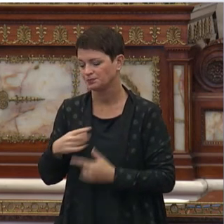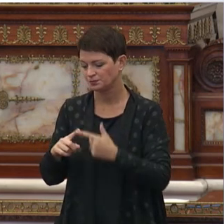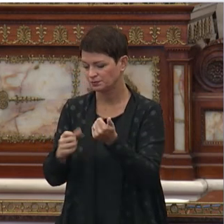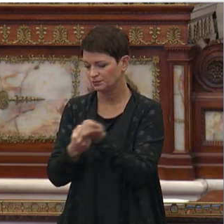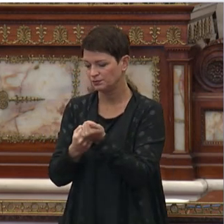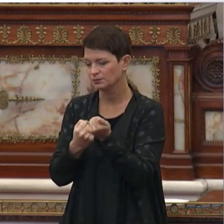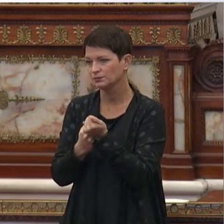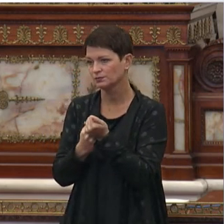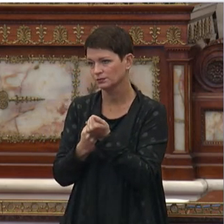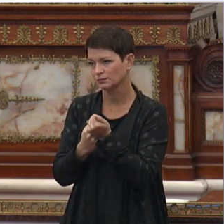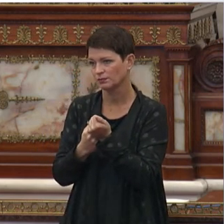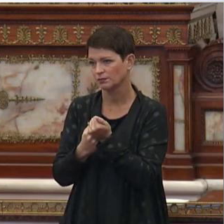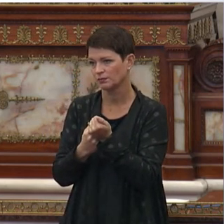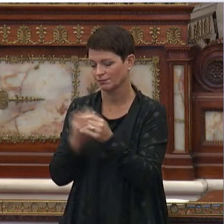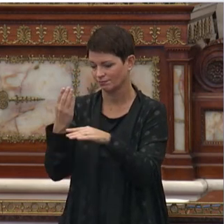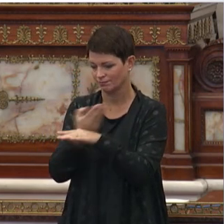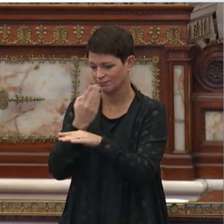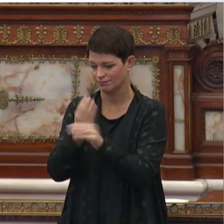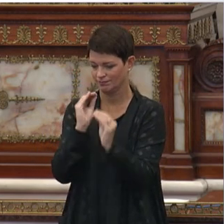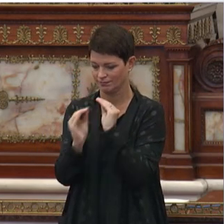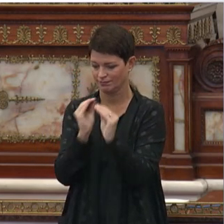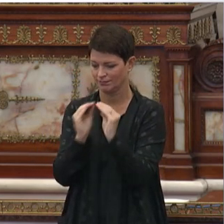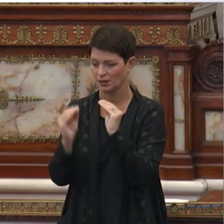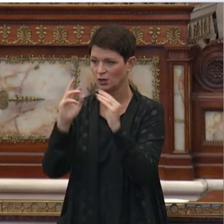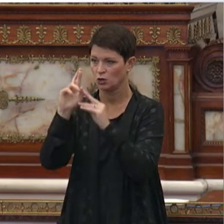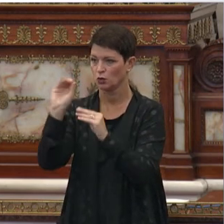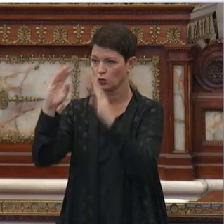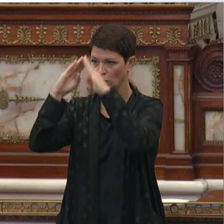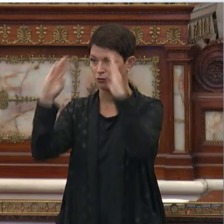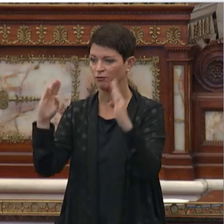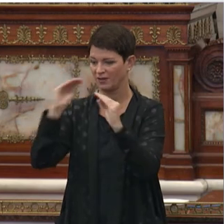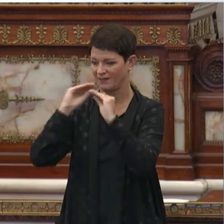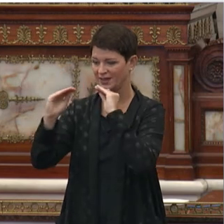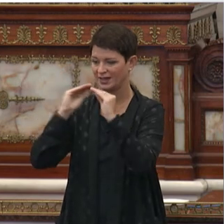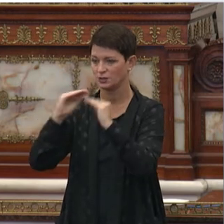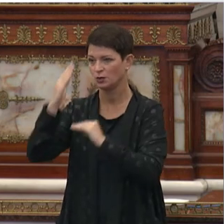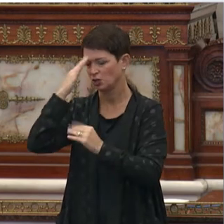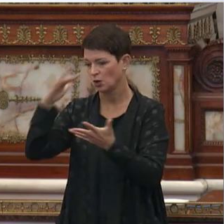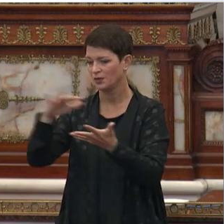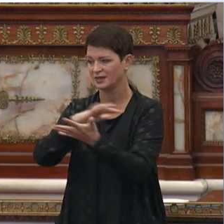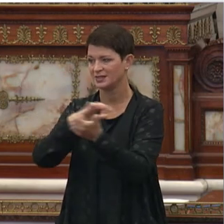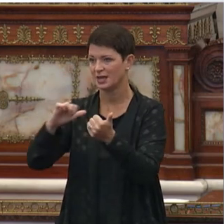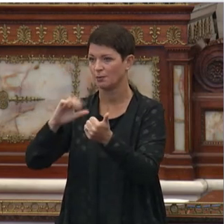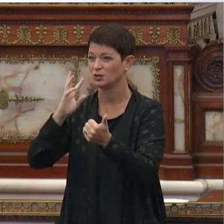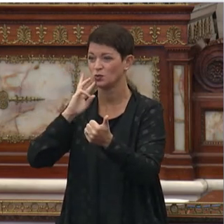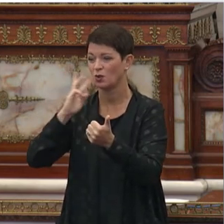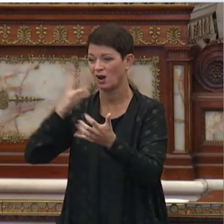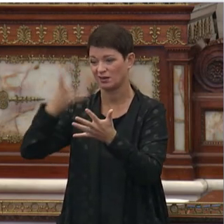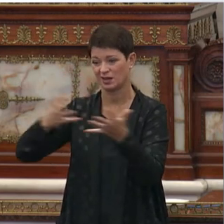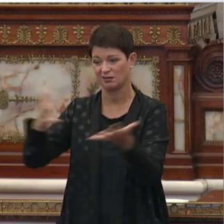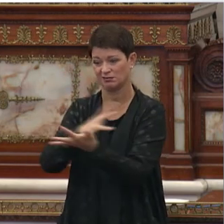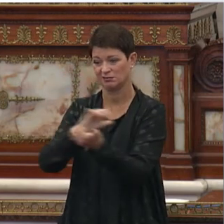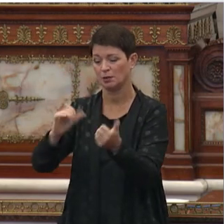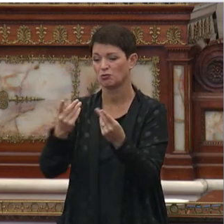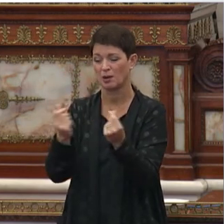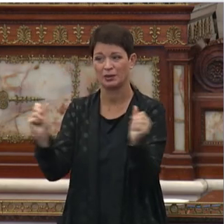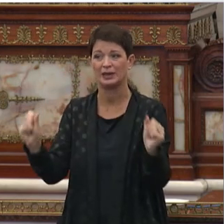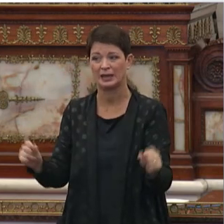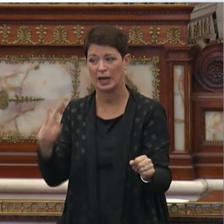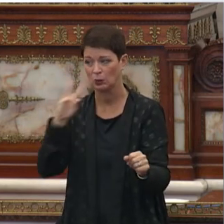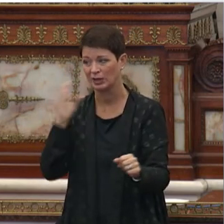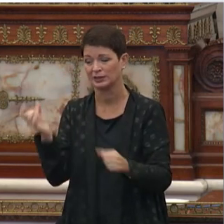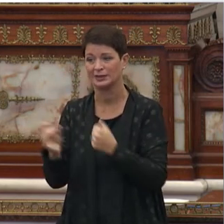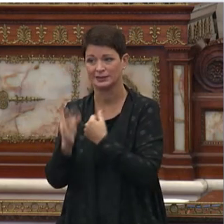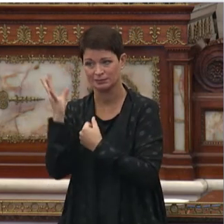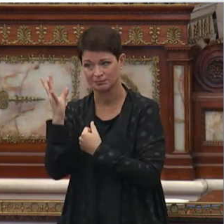support refurbishing, getting the roof on that property. We all know the damage water can do to a property. So I